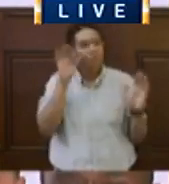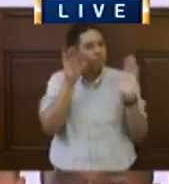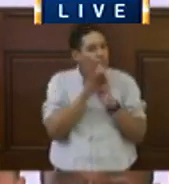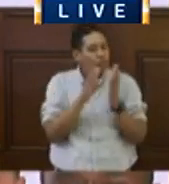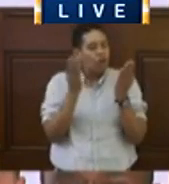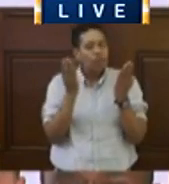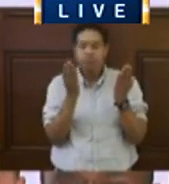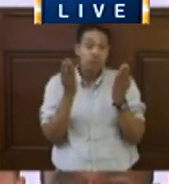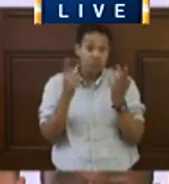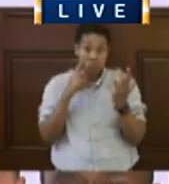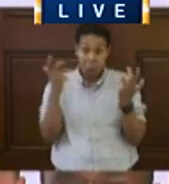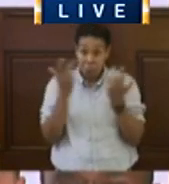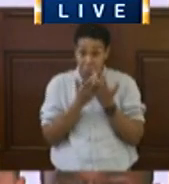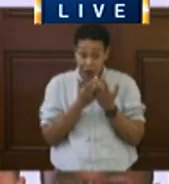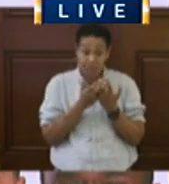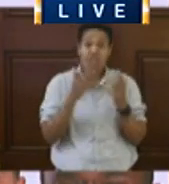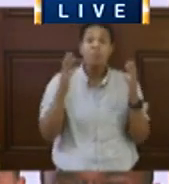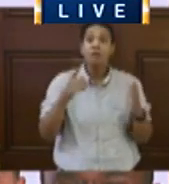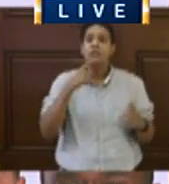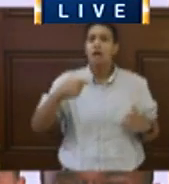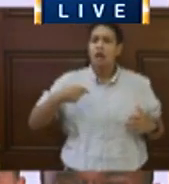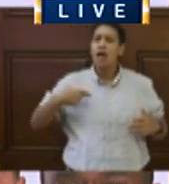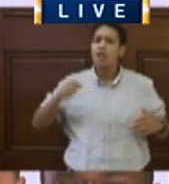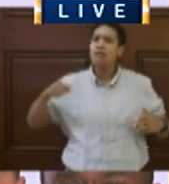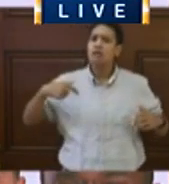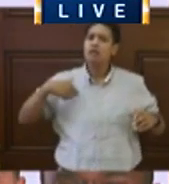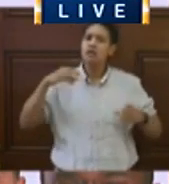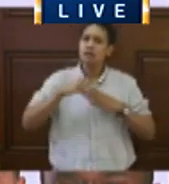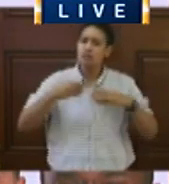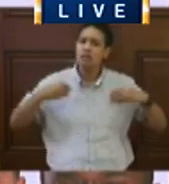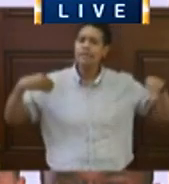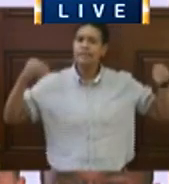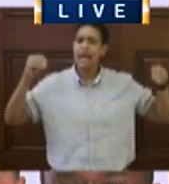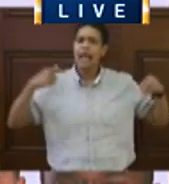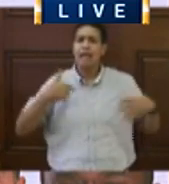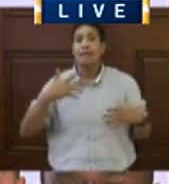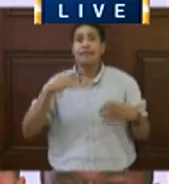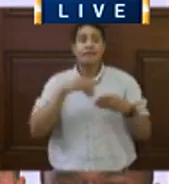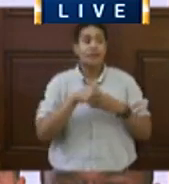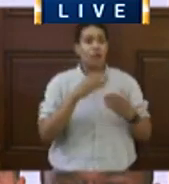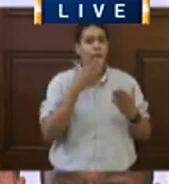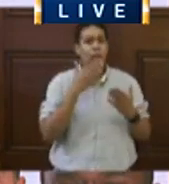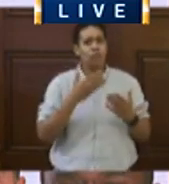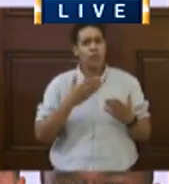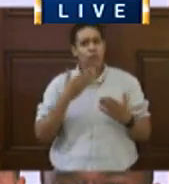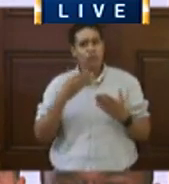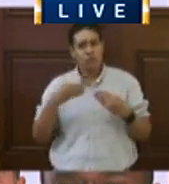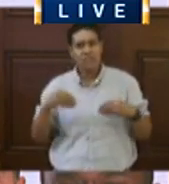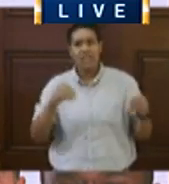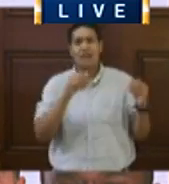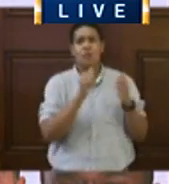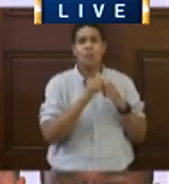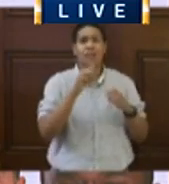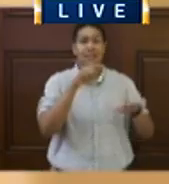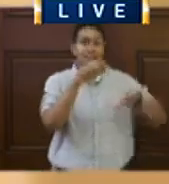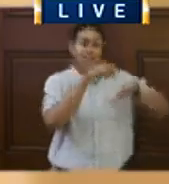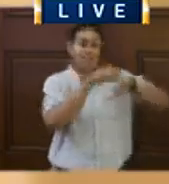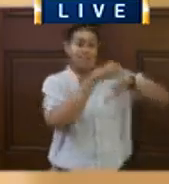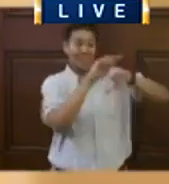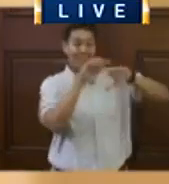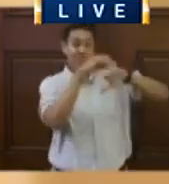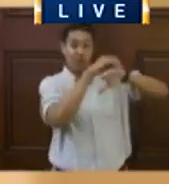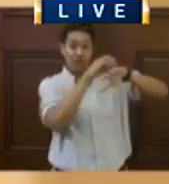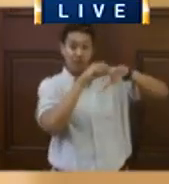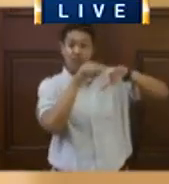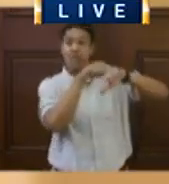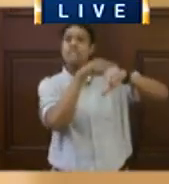between applicants who say they are craft vendors and they are craft vendors in good standing with the municipality, and the municipality